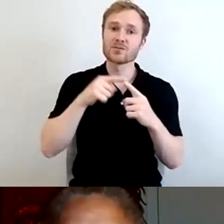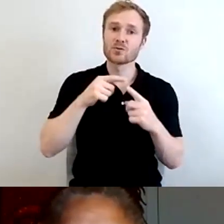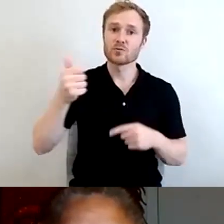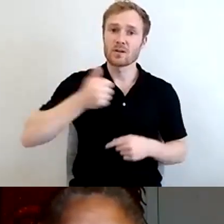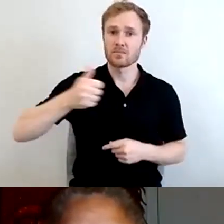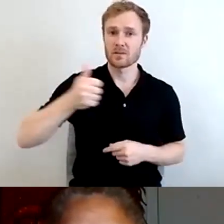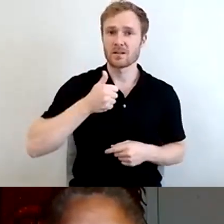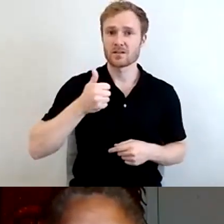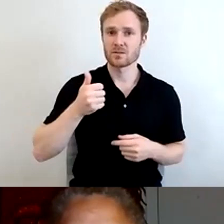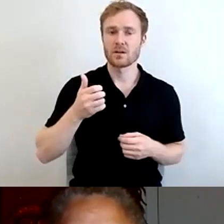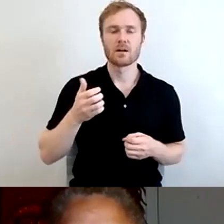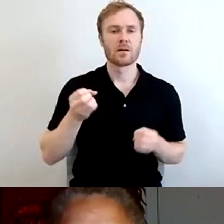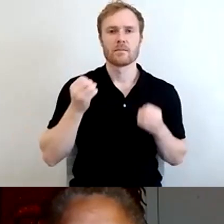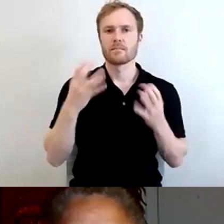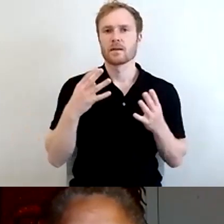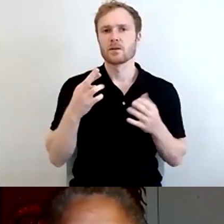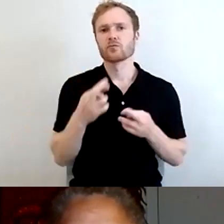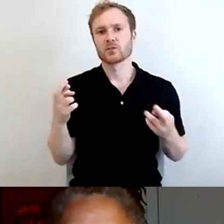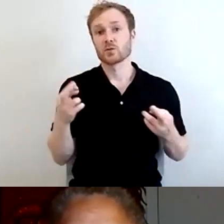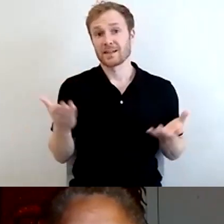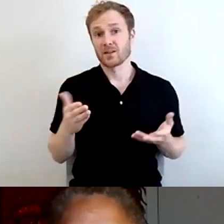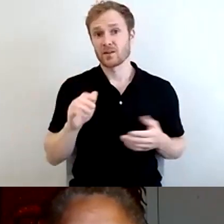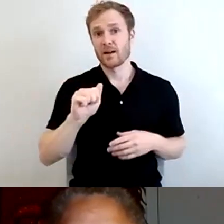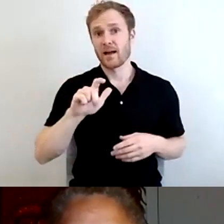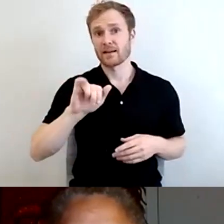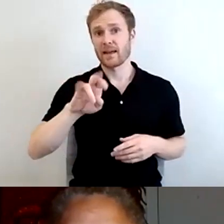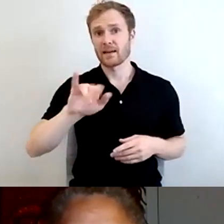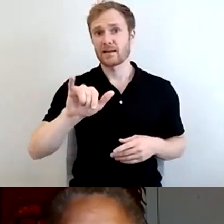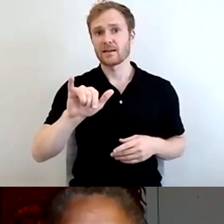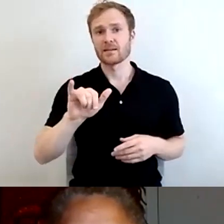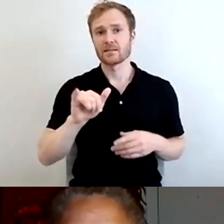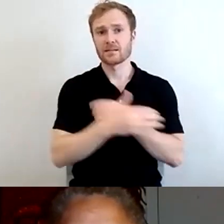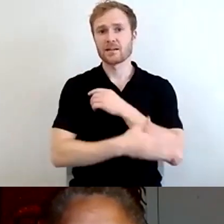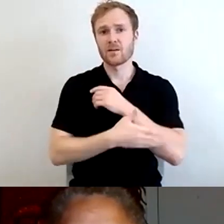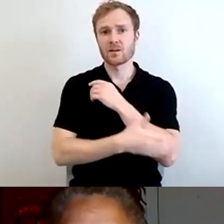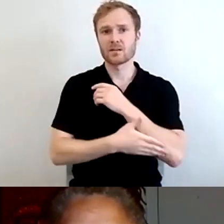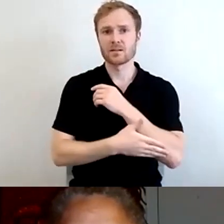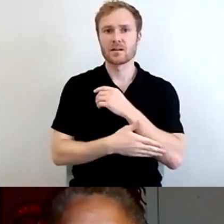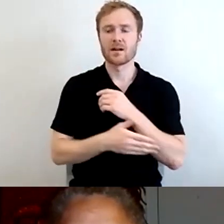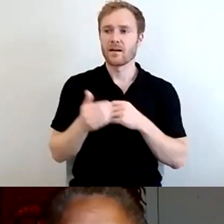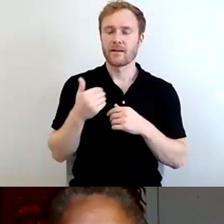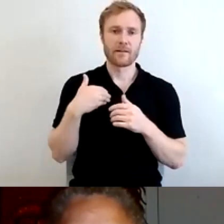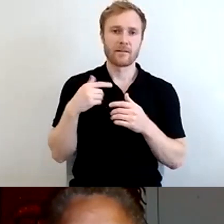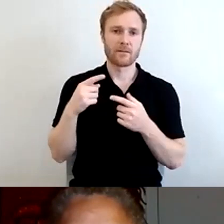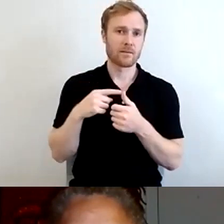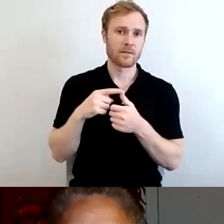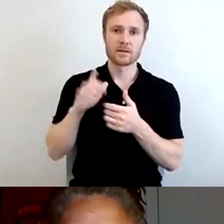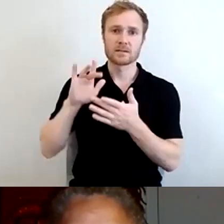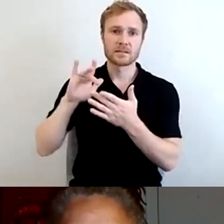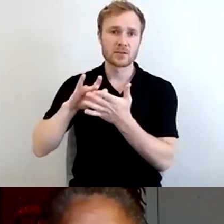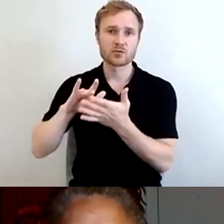a lot of resources, in Allegheny County. You got Central Outreach, Rashod,